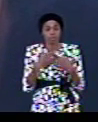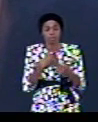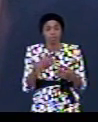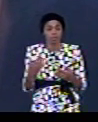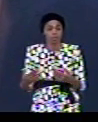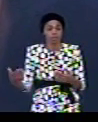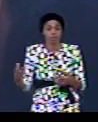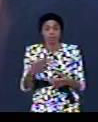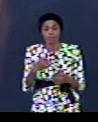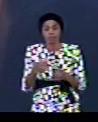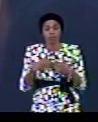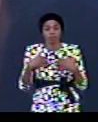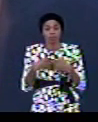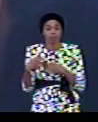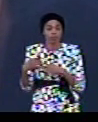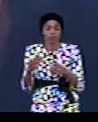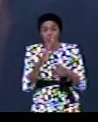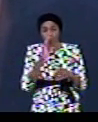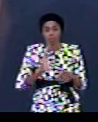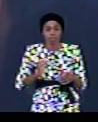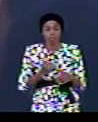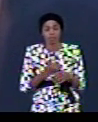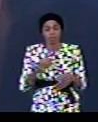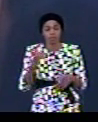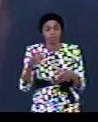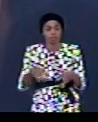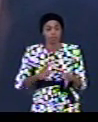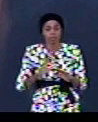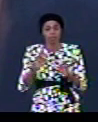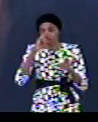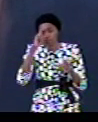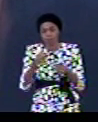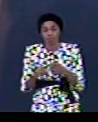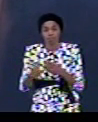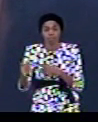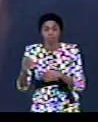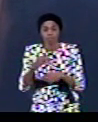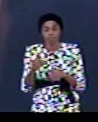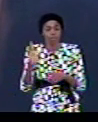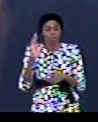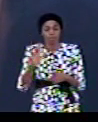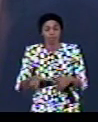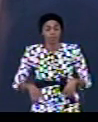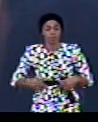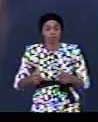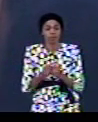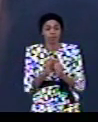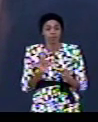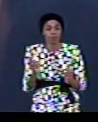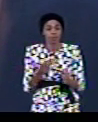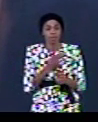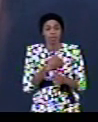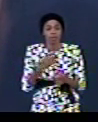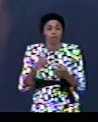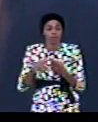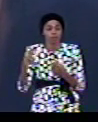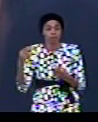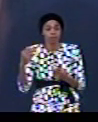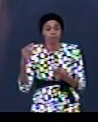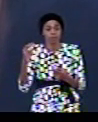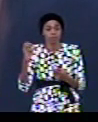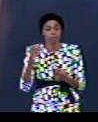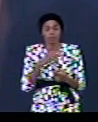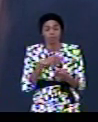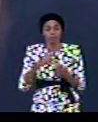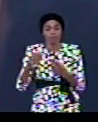and every beast of theirs be ours? Only let us consent unto them, and they will dwell with us. And unto